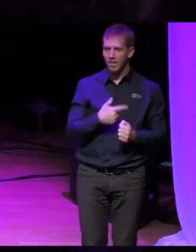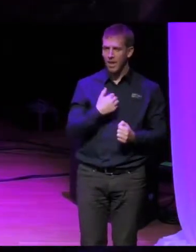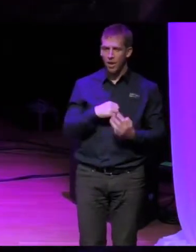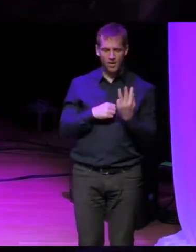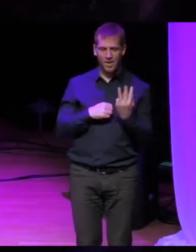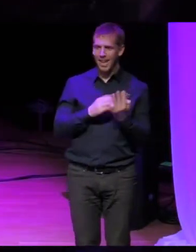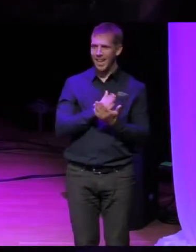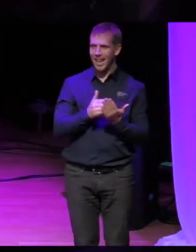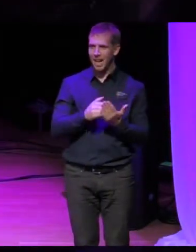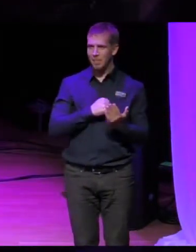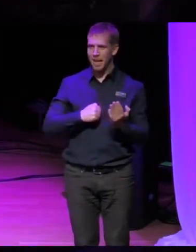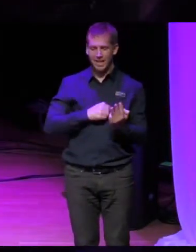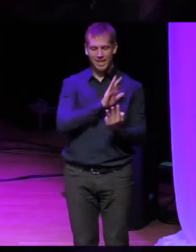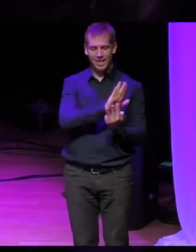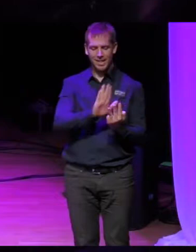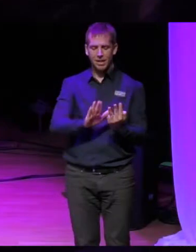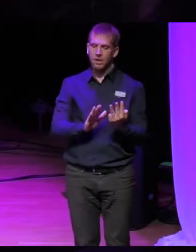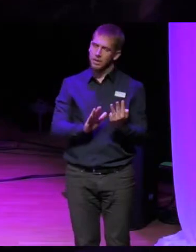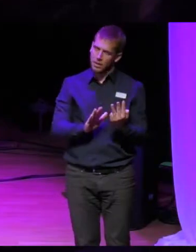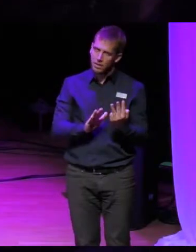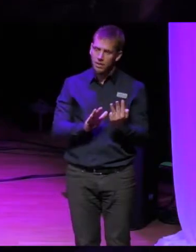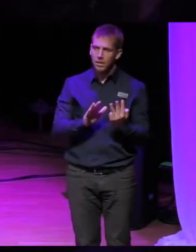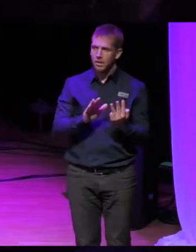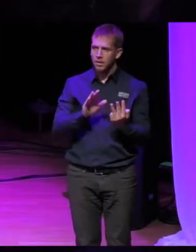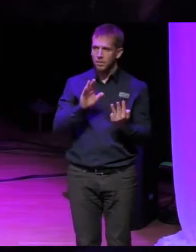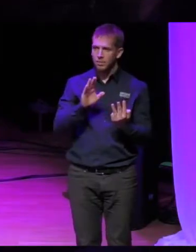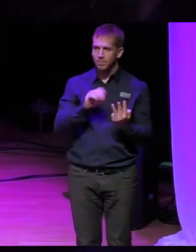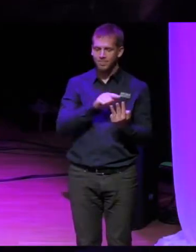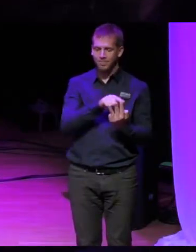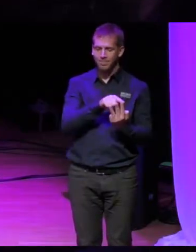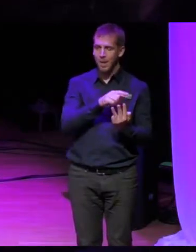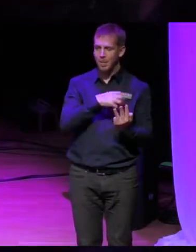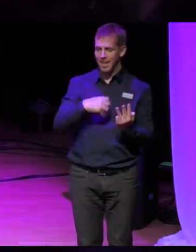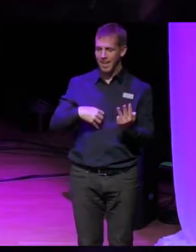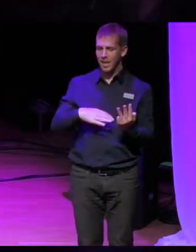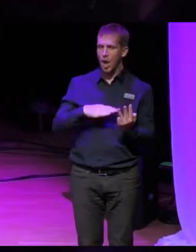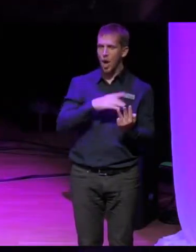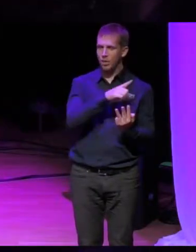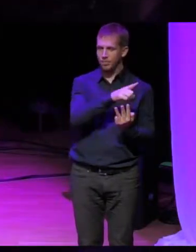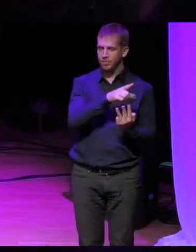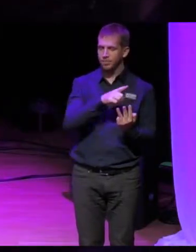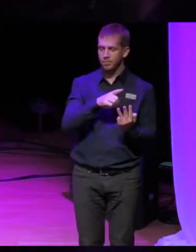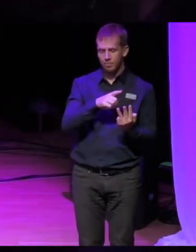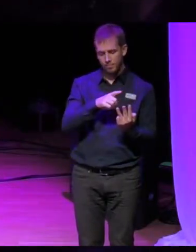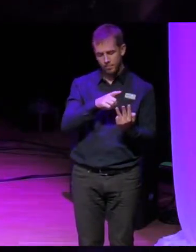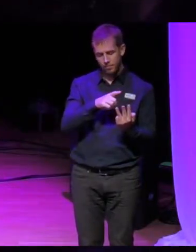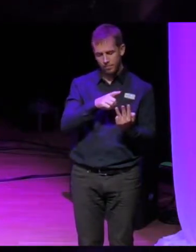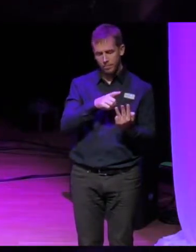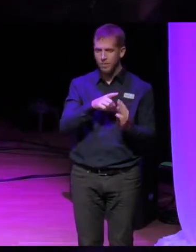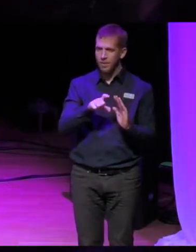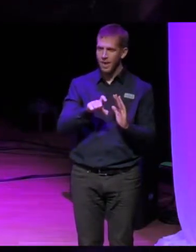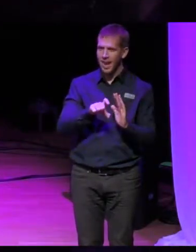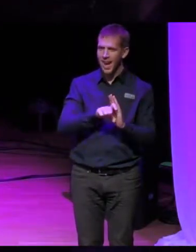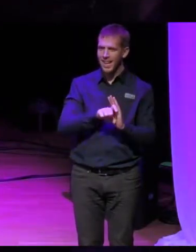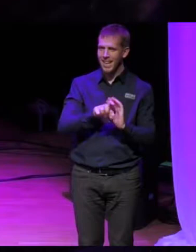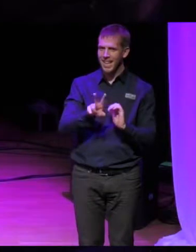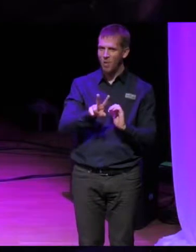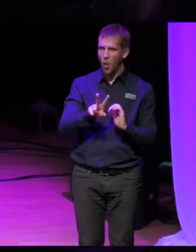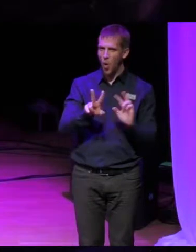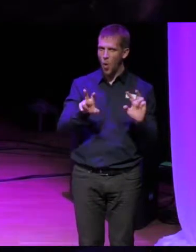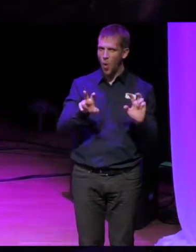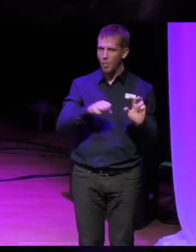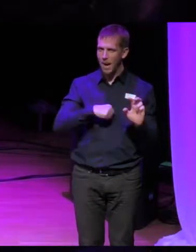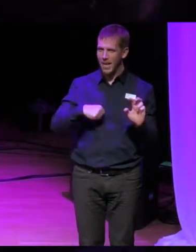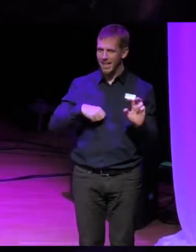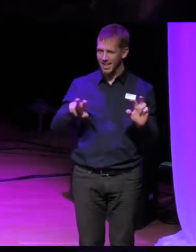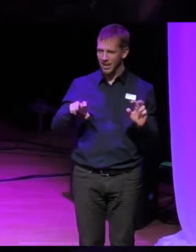of powers, while the president has what's known as the Article 2 power, the